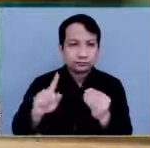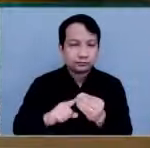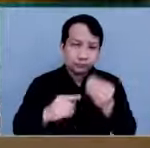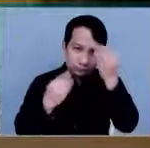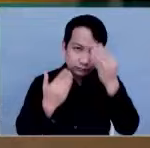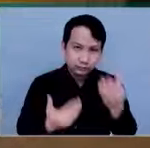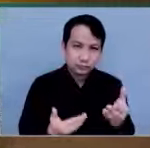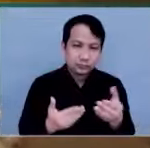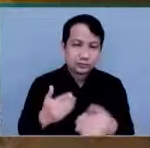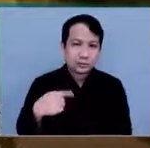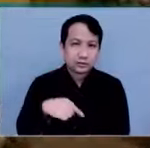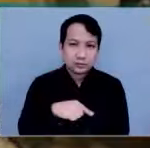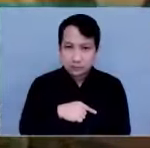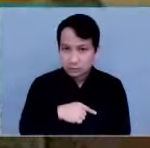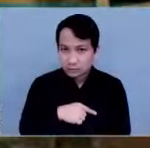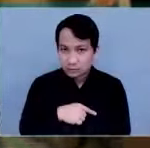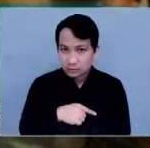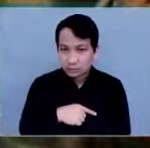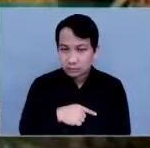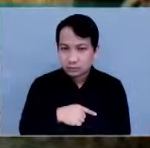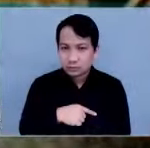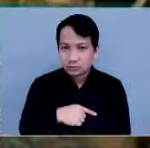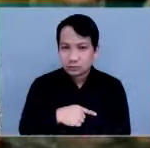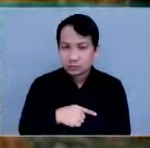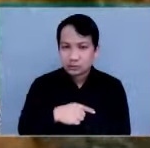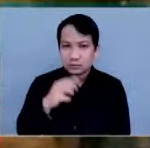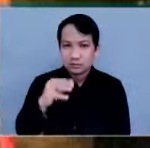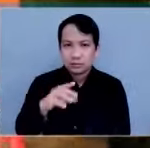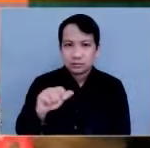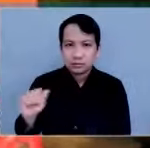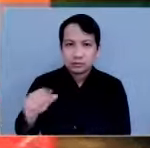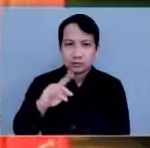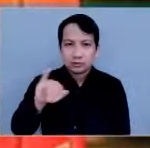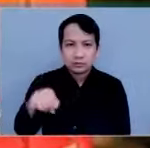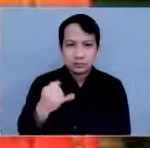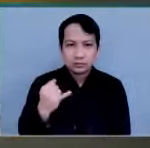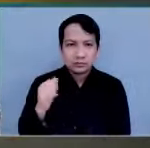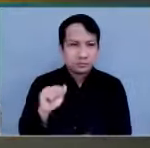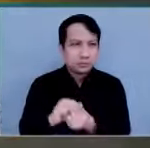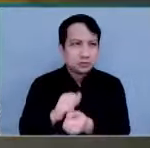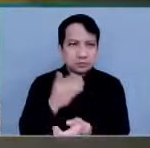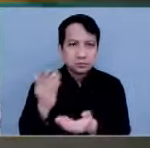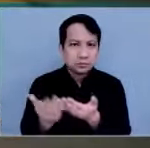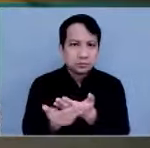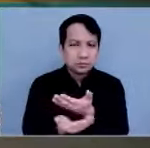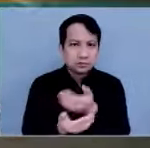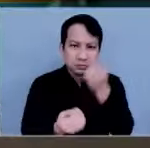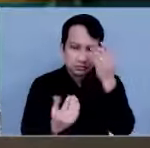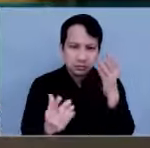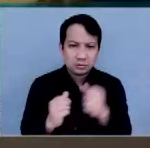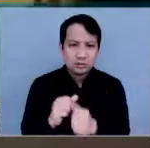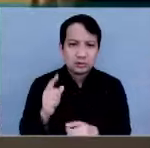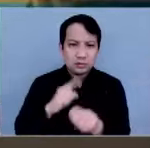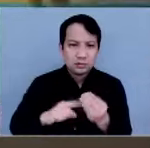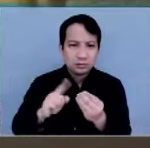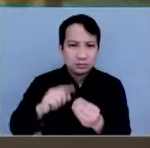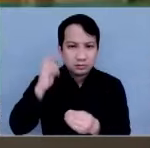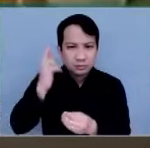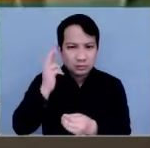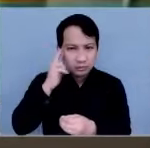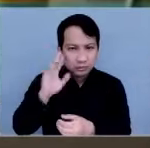May pending din kami na motion for reconsideration sa DOJ, no? And yun po ang ano niya,